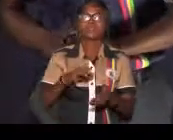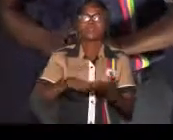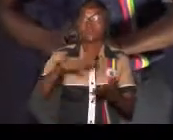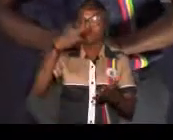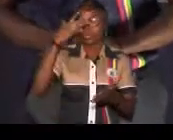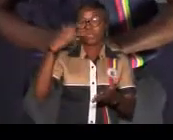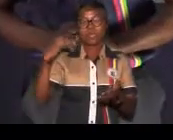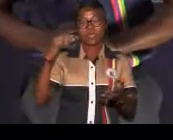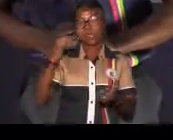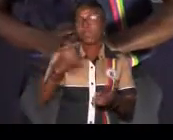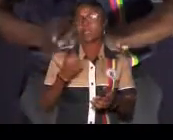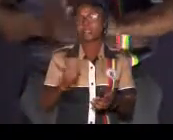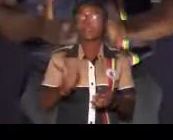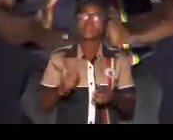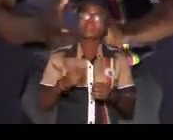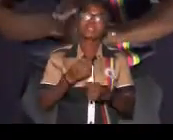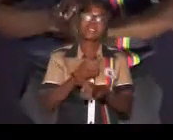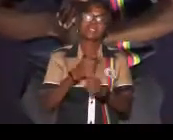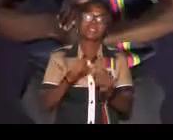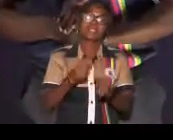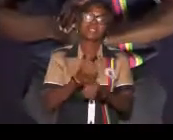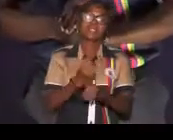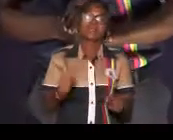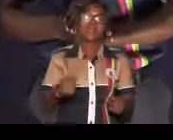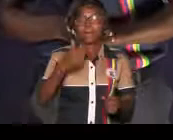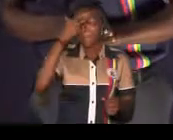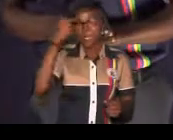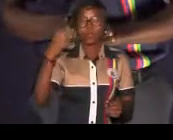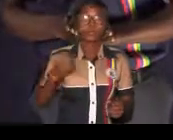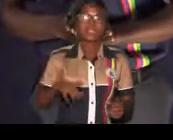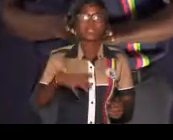study hard, but Stay safe.